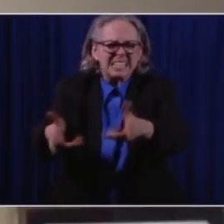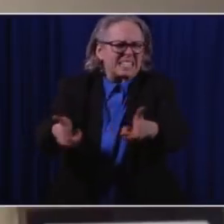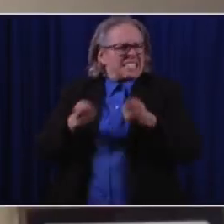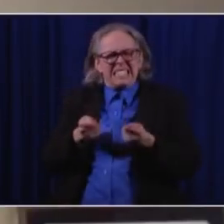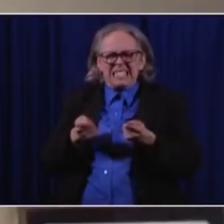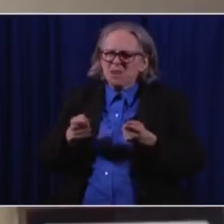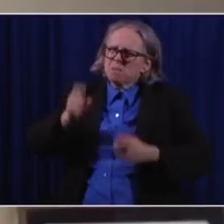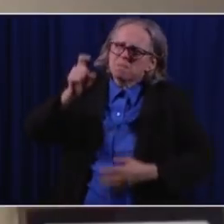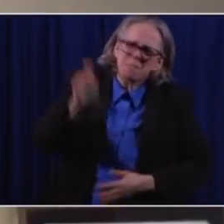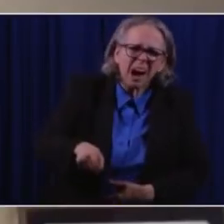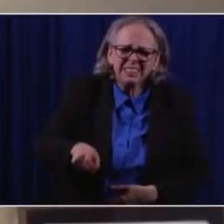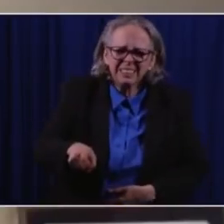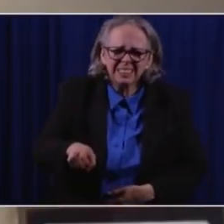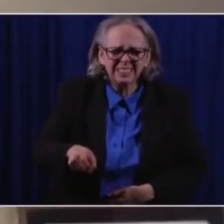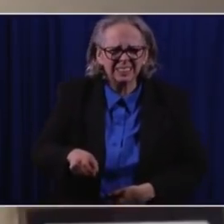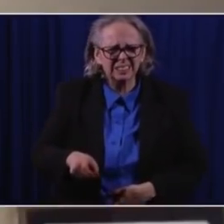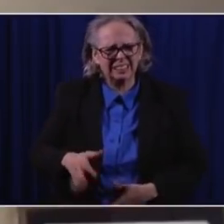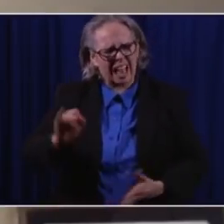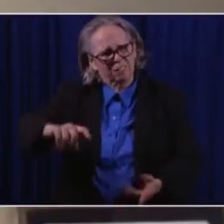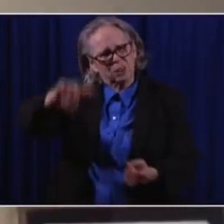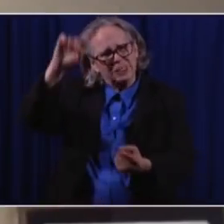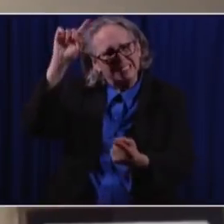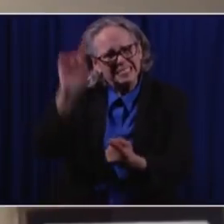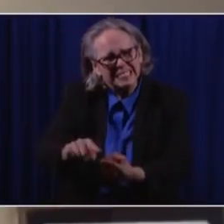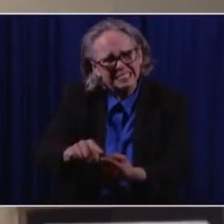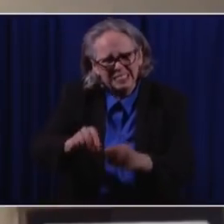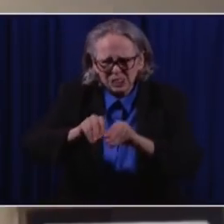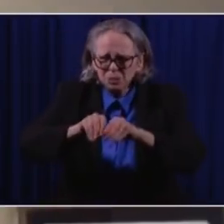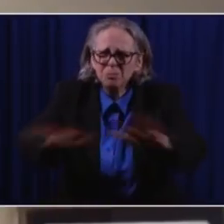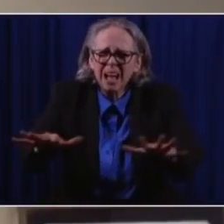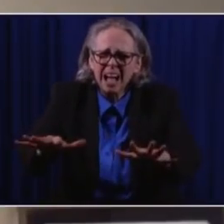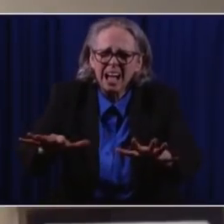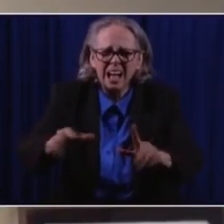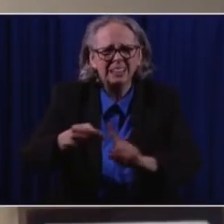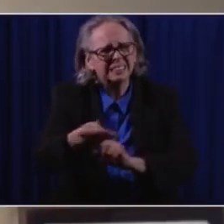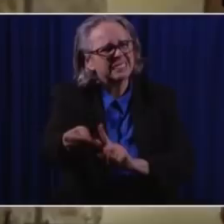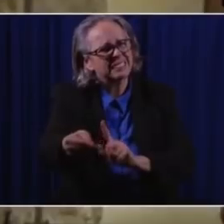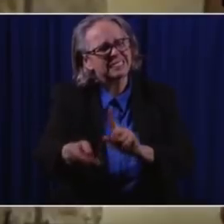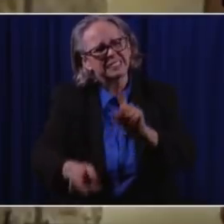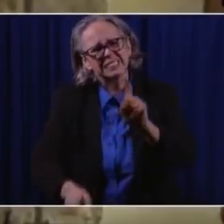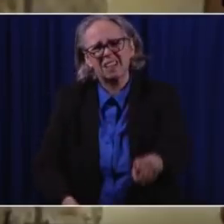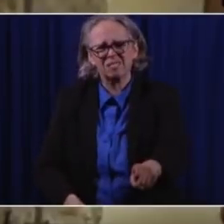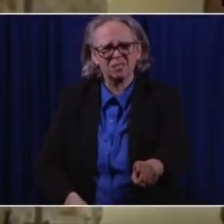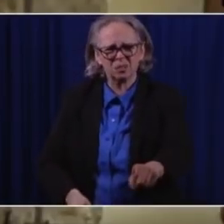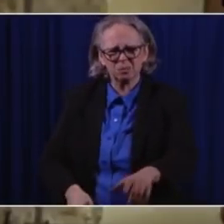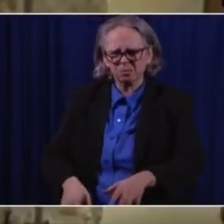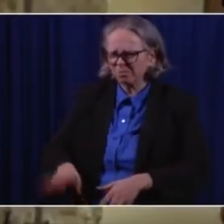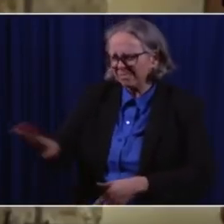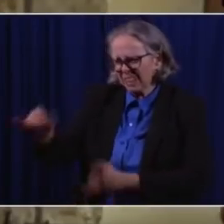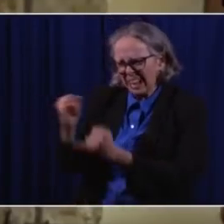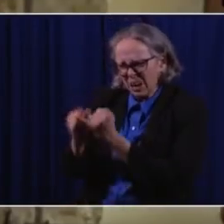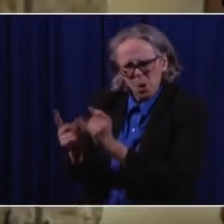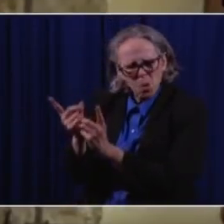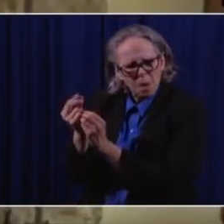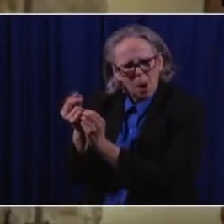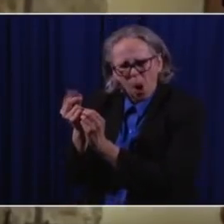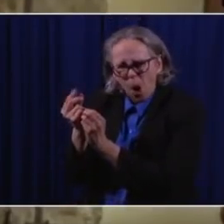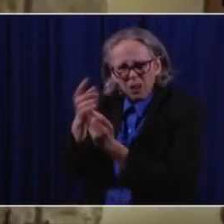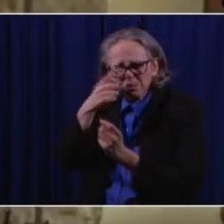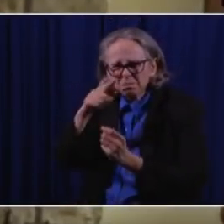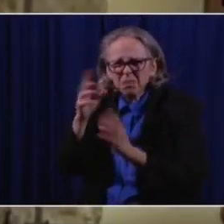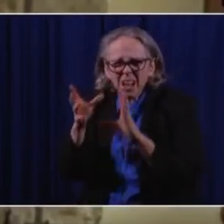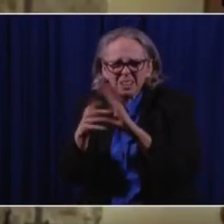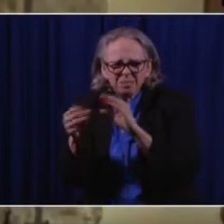to ebb instead of continuing to flow. So last, if you just give us a summary, I think